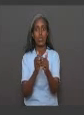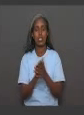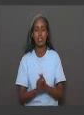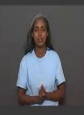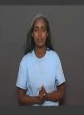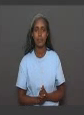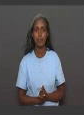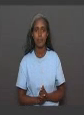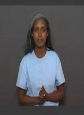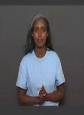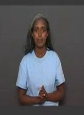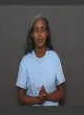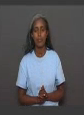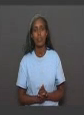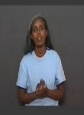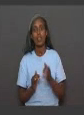sequence.